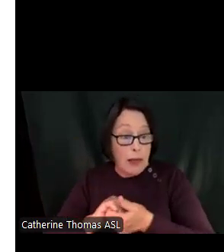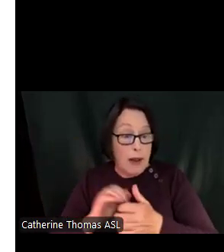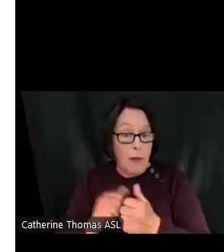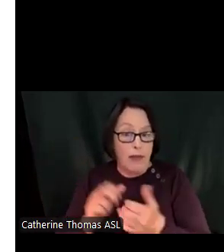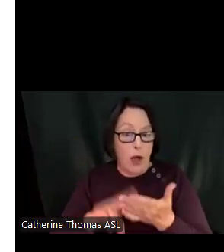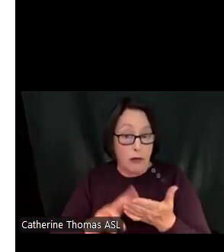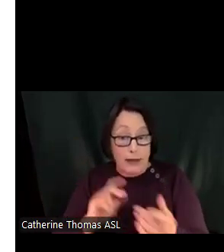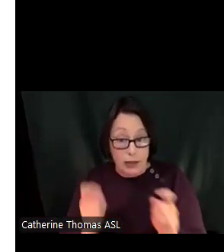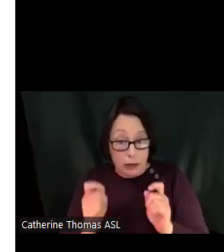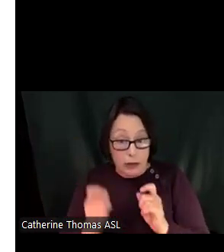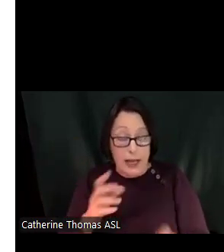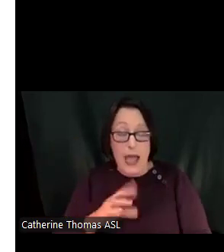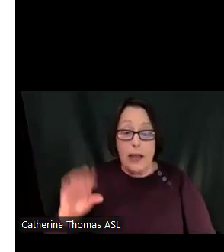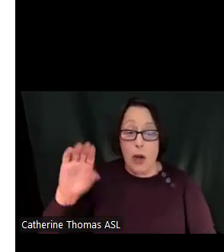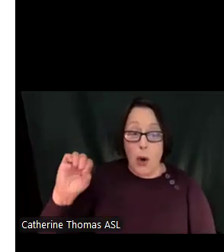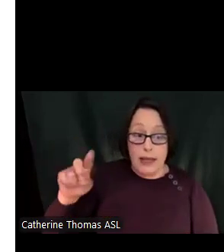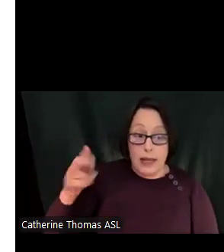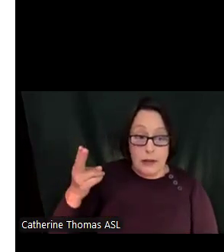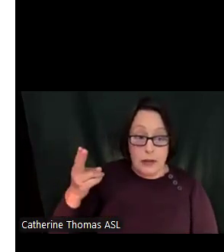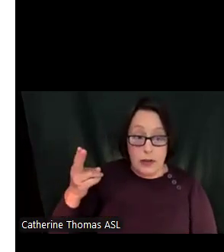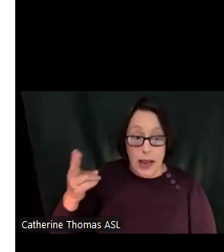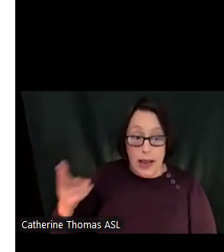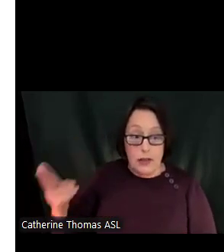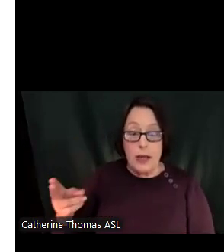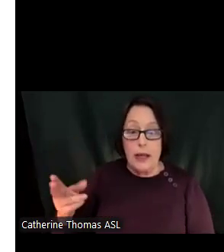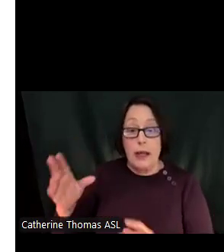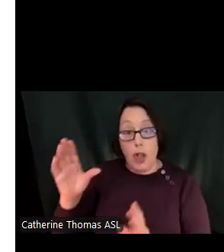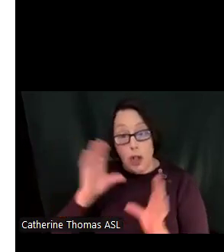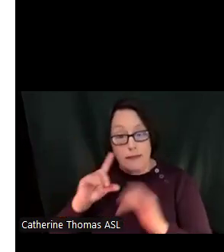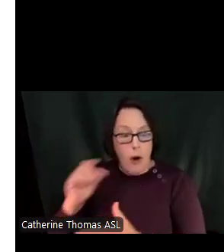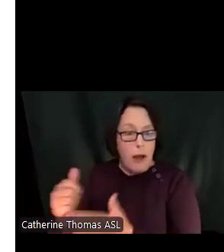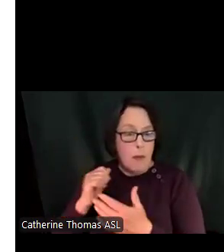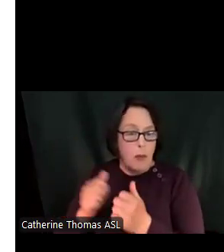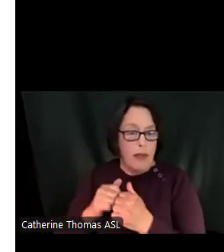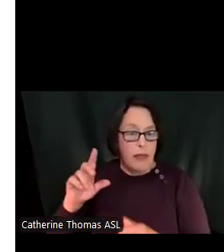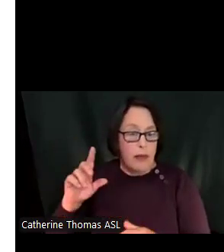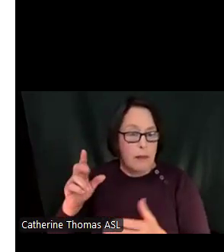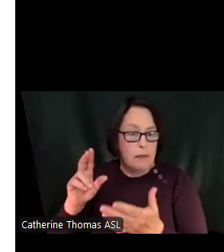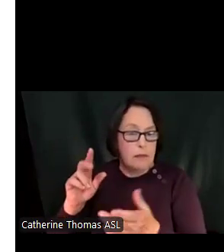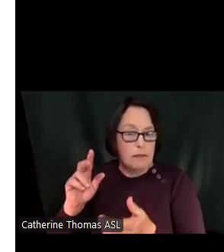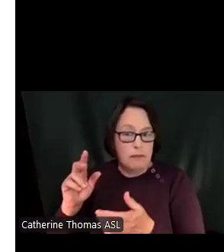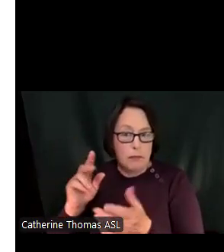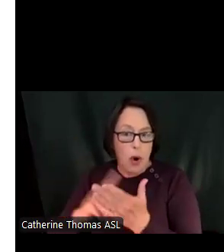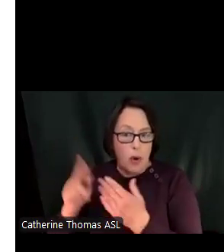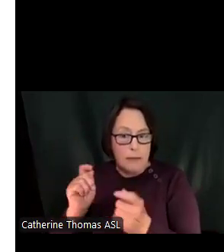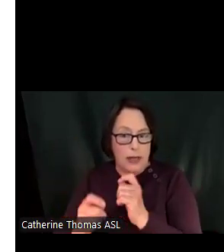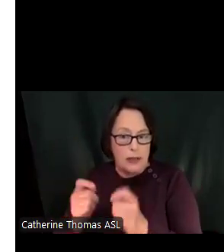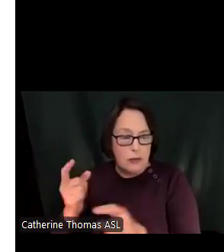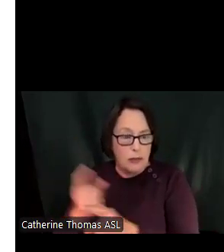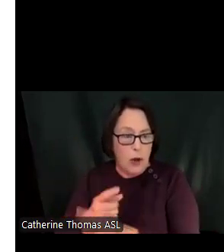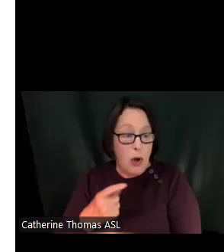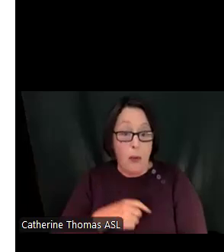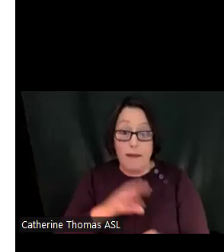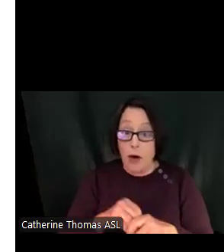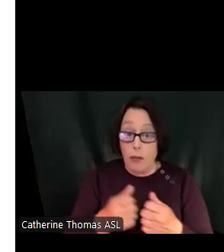and ODHH seeks HCA's involvement on program changes regularly. We participate in many statewide work